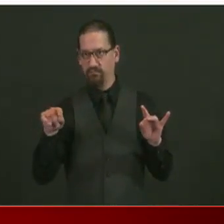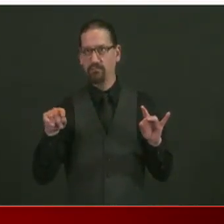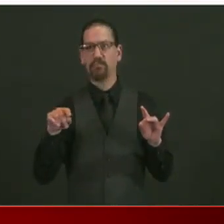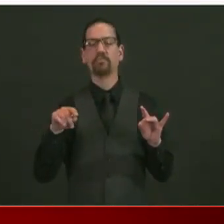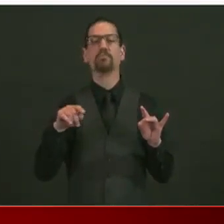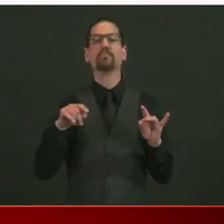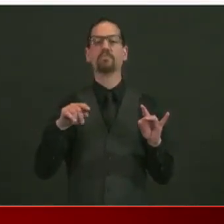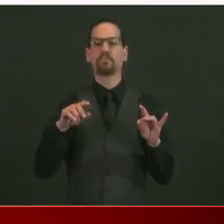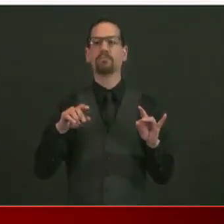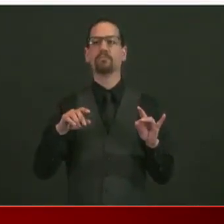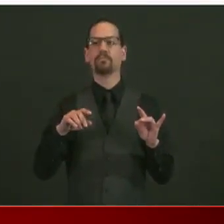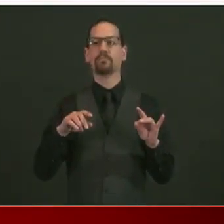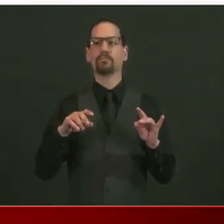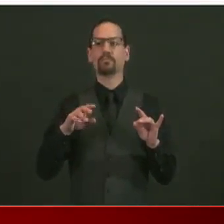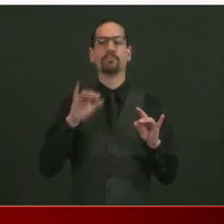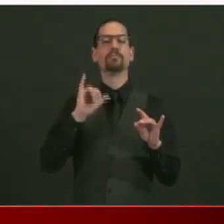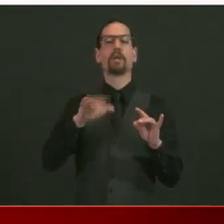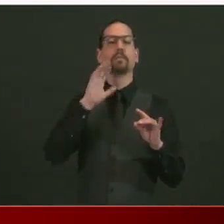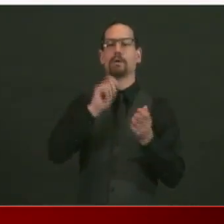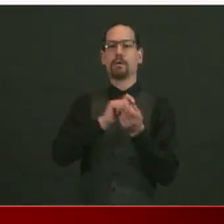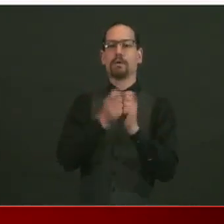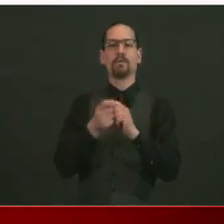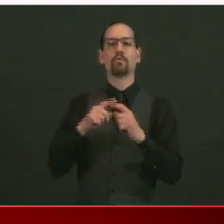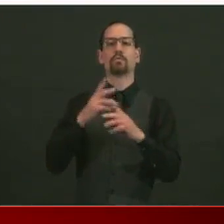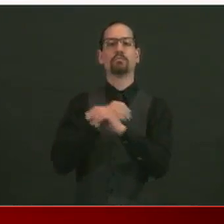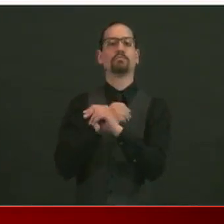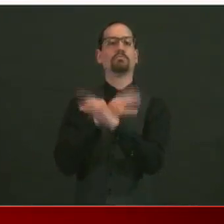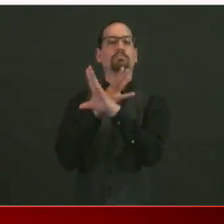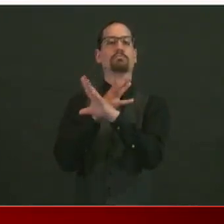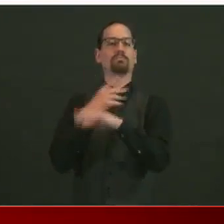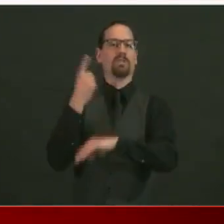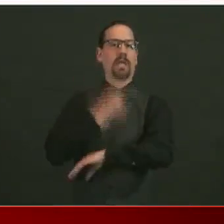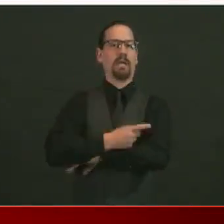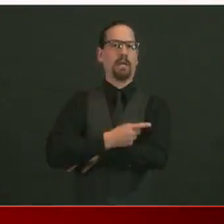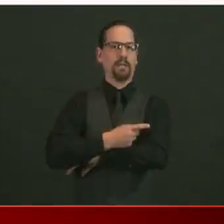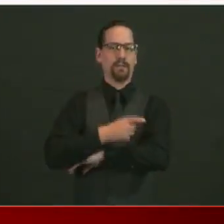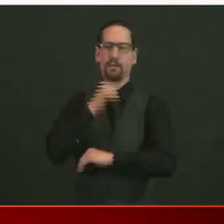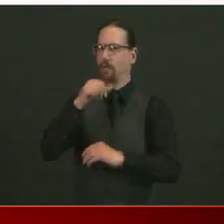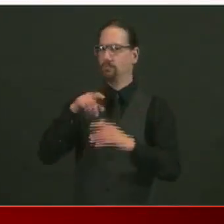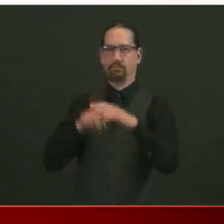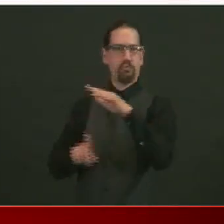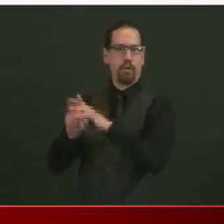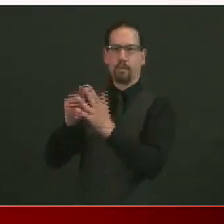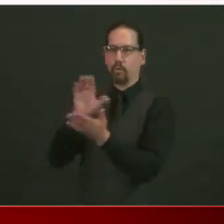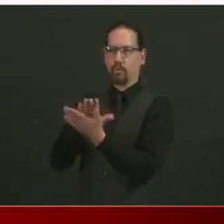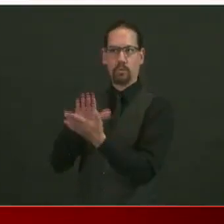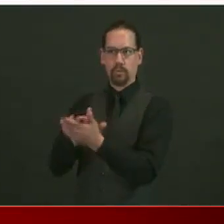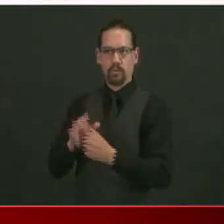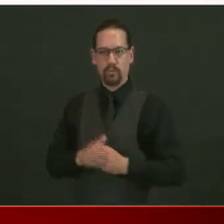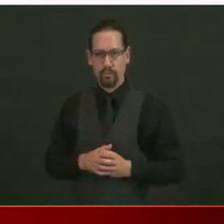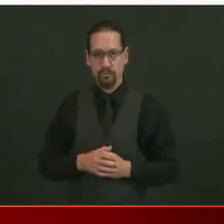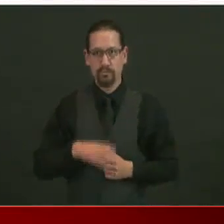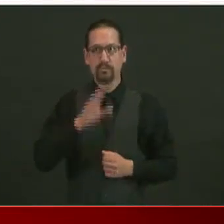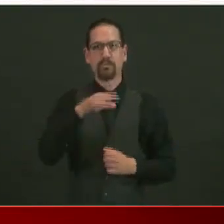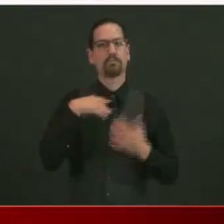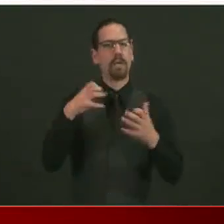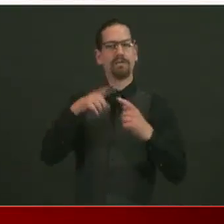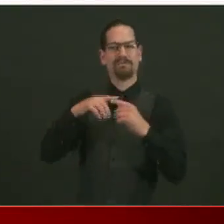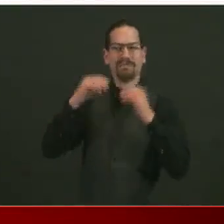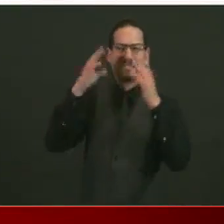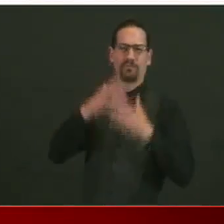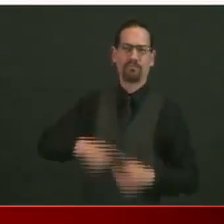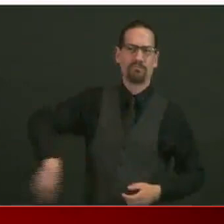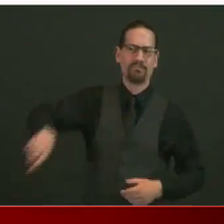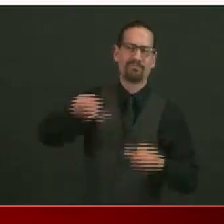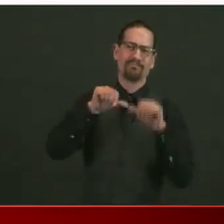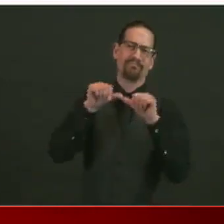going to be virtual days, but we are signaling that this matters to us, that the teachers to continue to learn, and that we take what we have learned